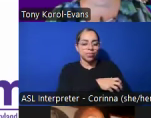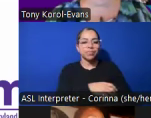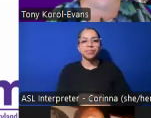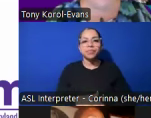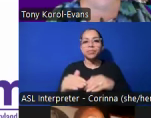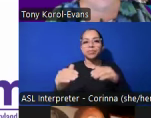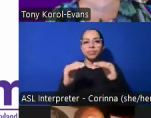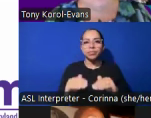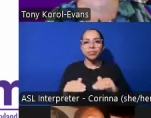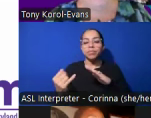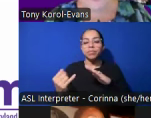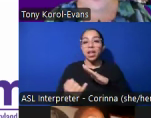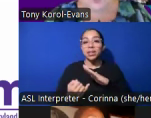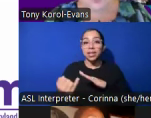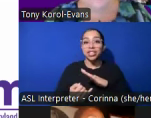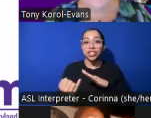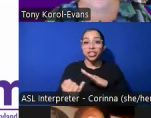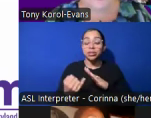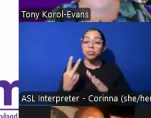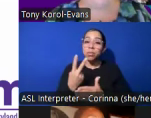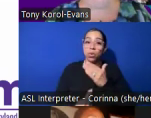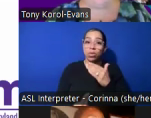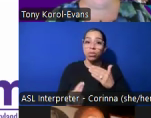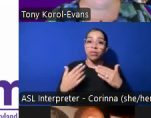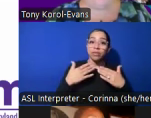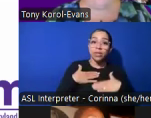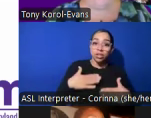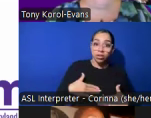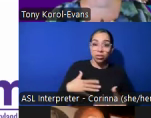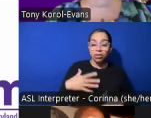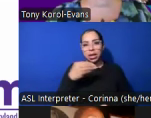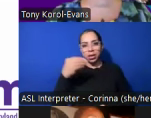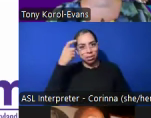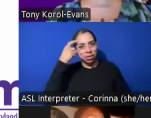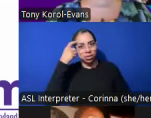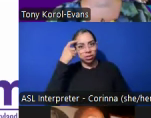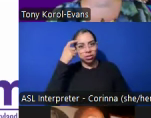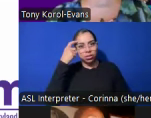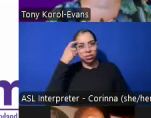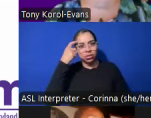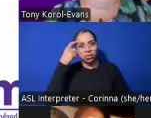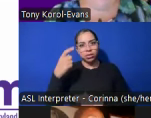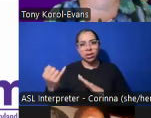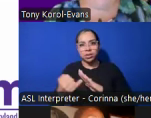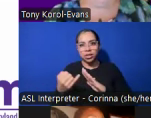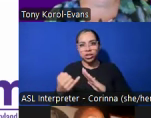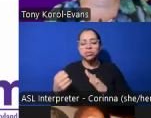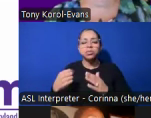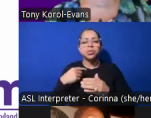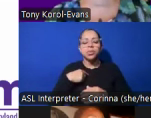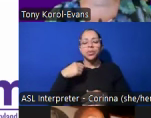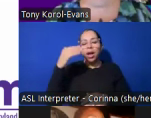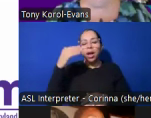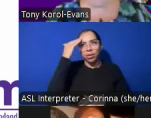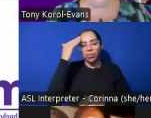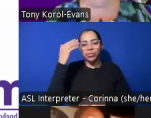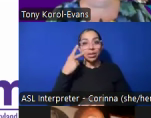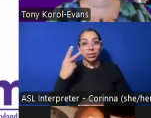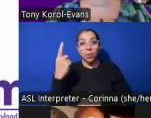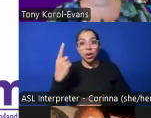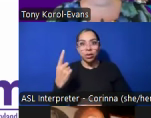Isolation. Isolation can be both physical and mental. So I know of a case where somebody